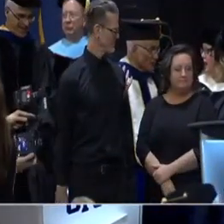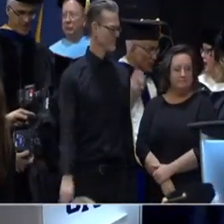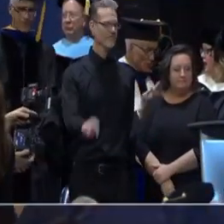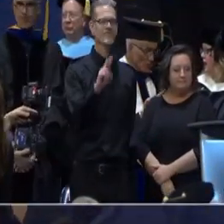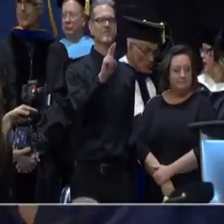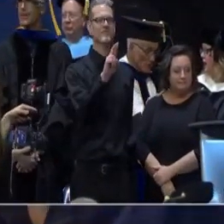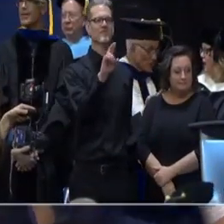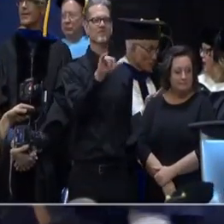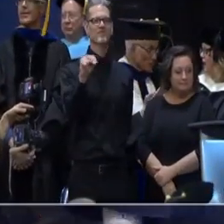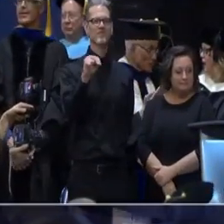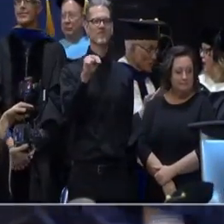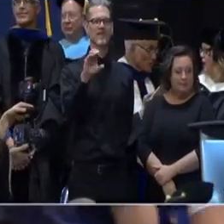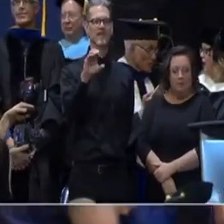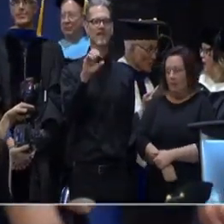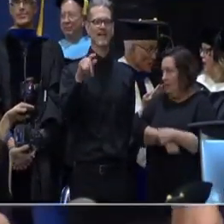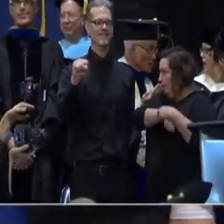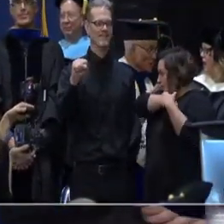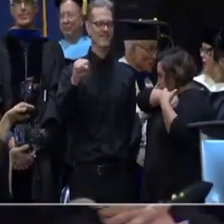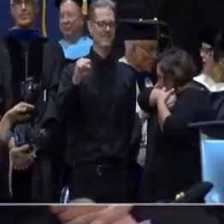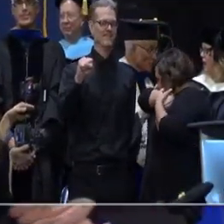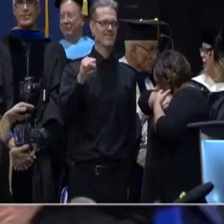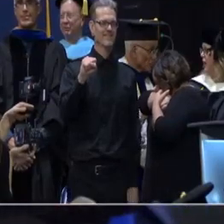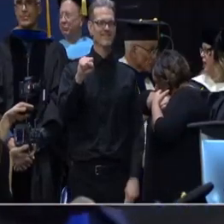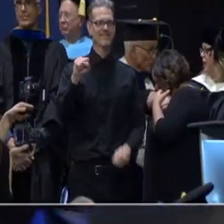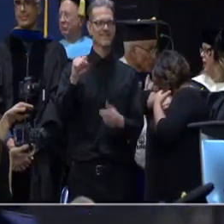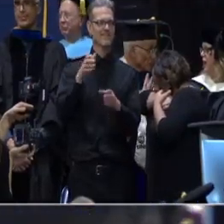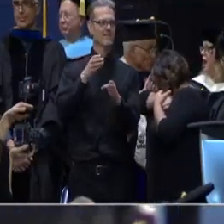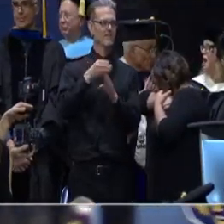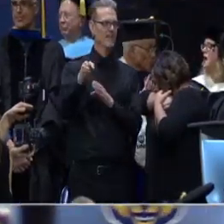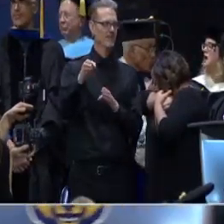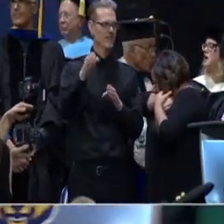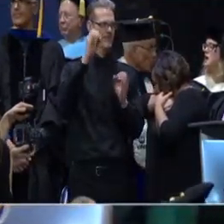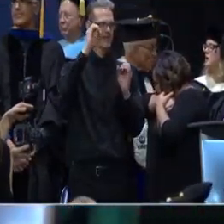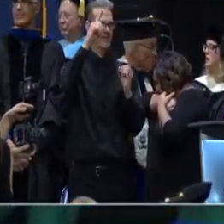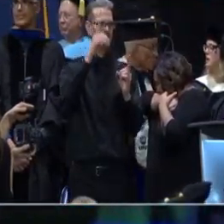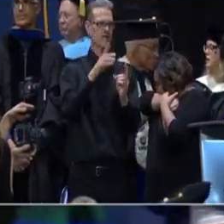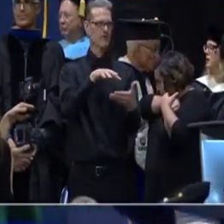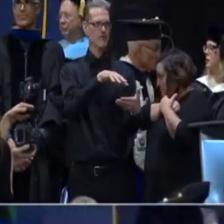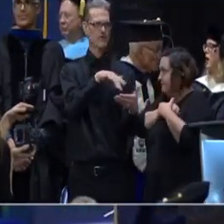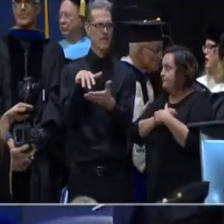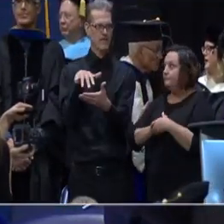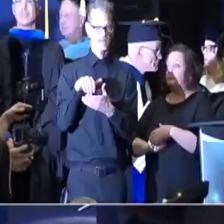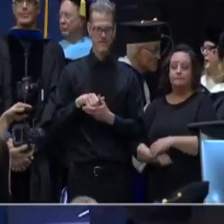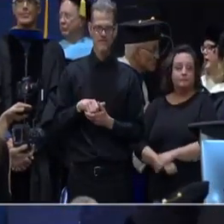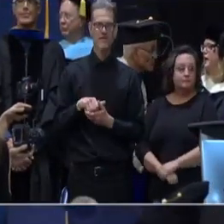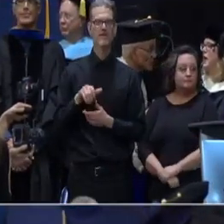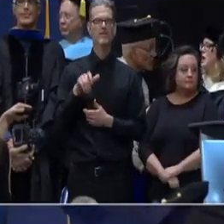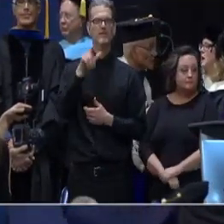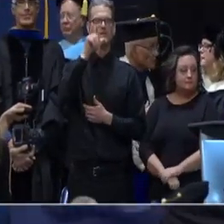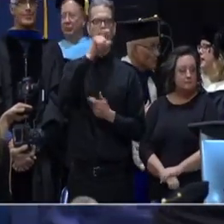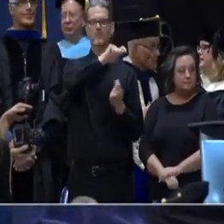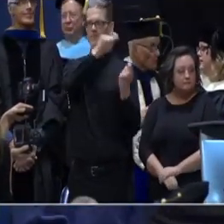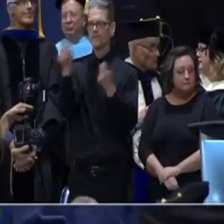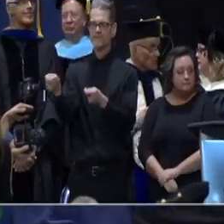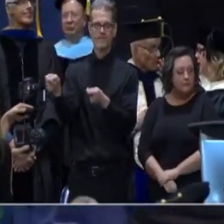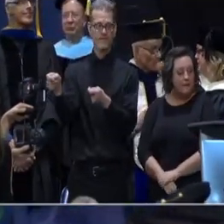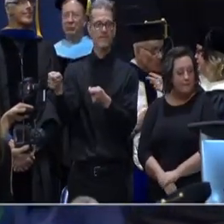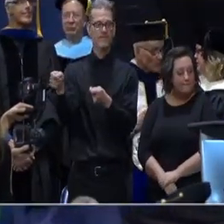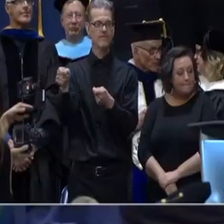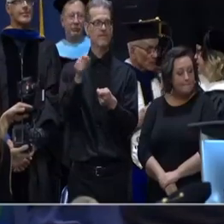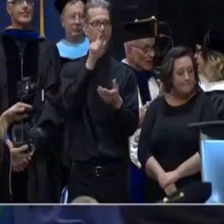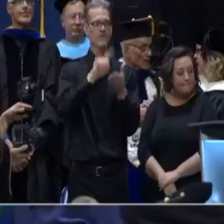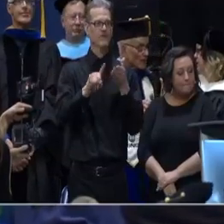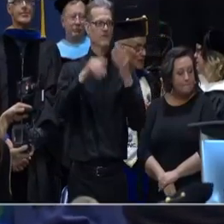Ryan Katz. Ryan Katz's major is educational studies. Dr. Katz is being hooded by